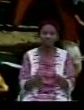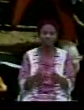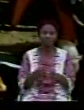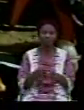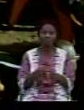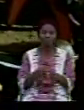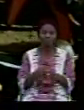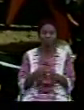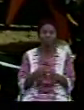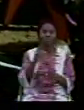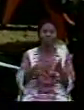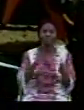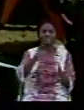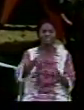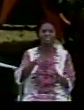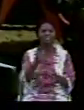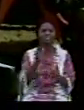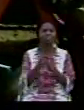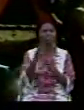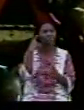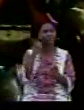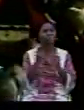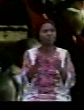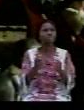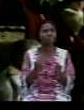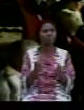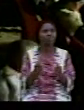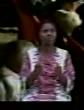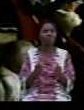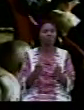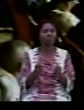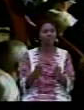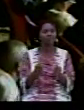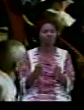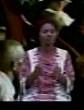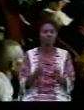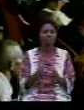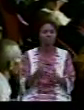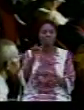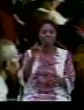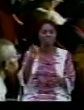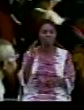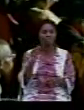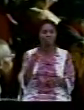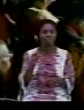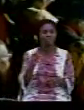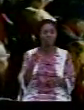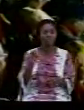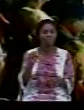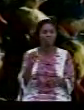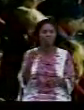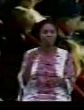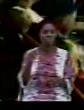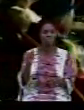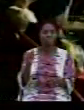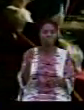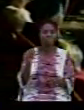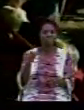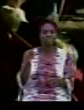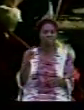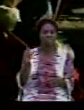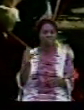for immediately? Now, instantaneously, that same